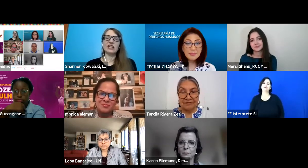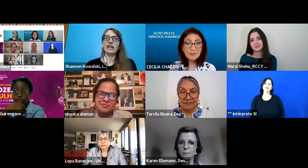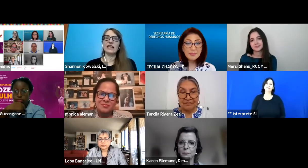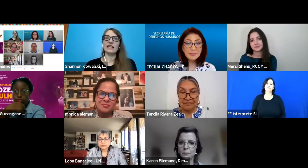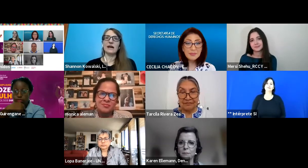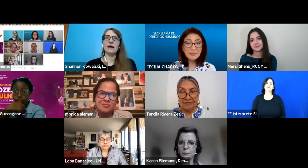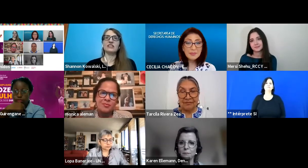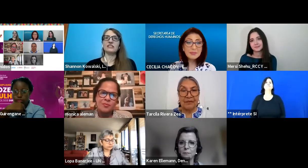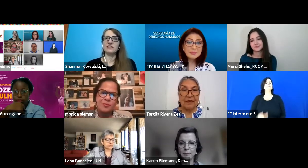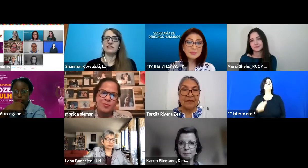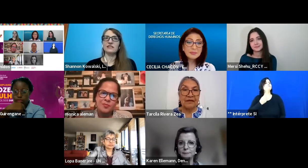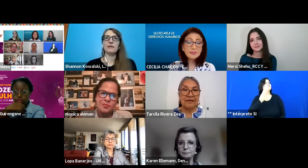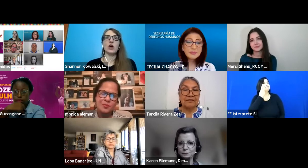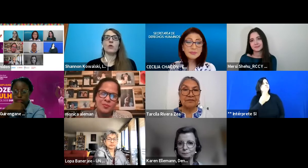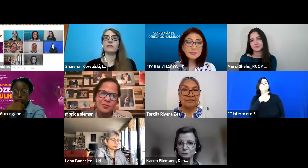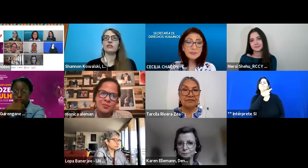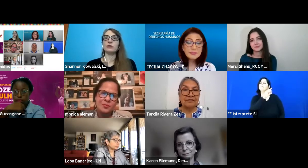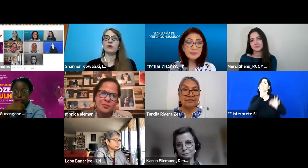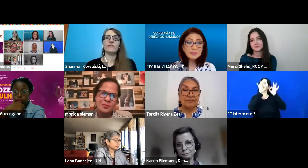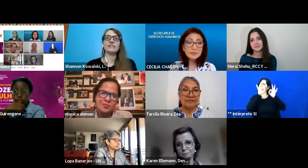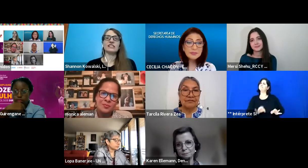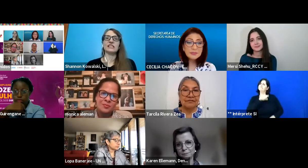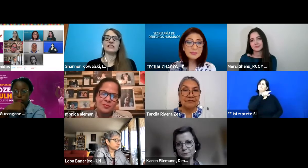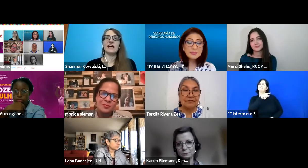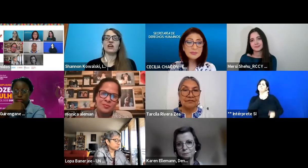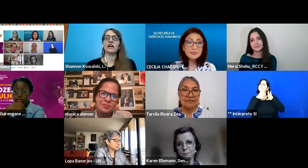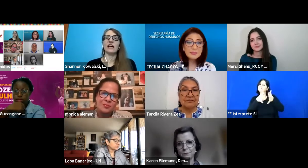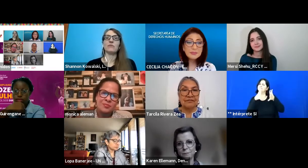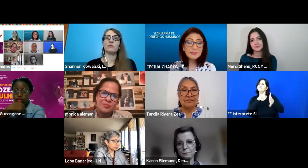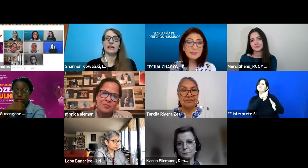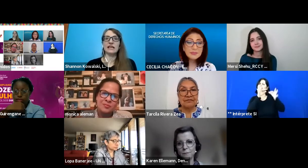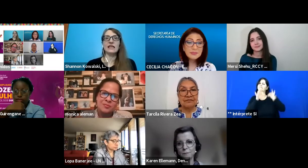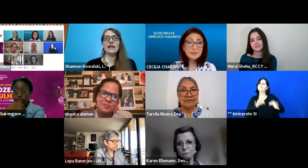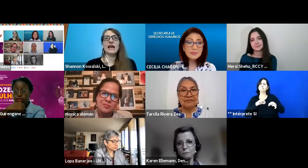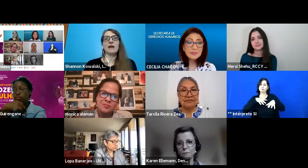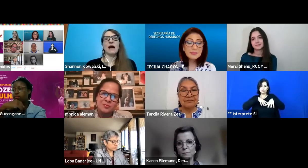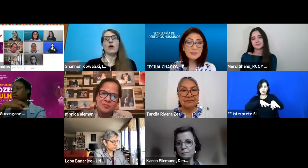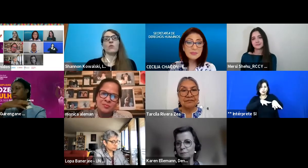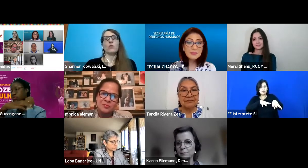really interrogating our differences, being open to conversation and dialogue and bringing